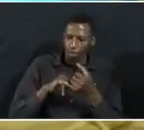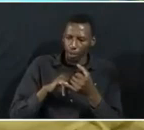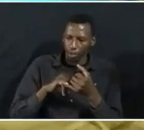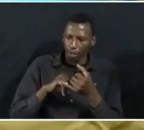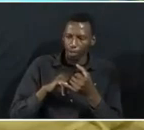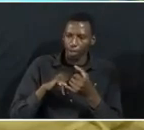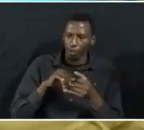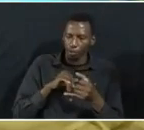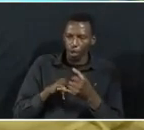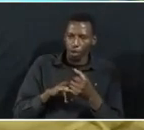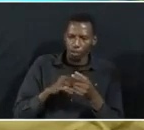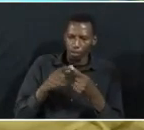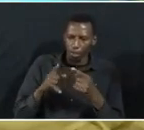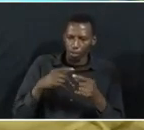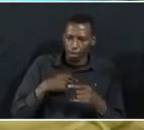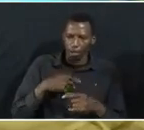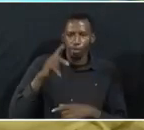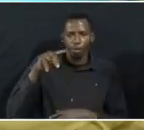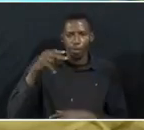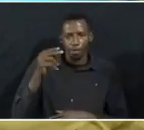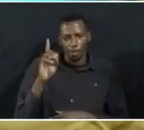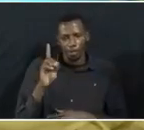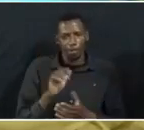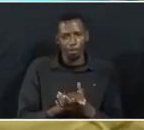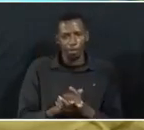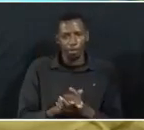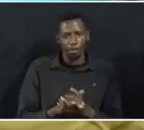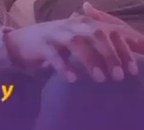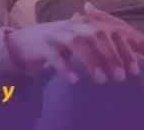titles, and we have a bank account.